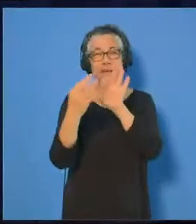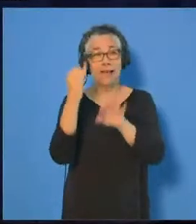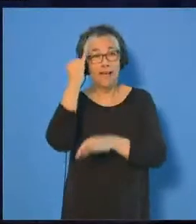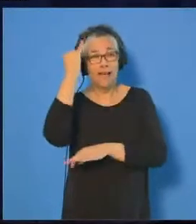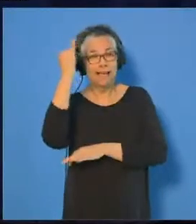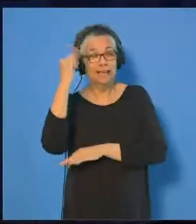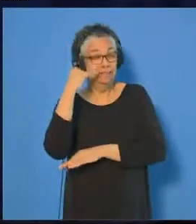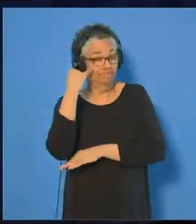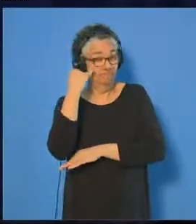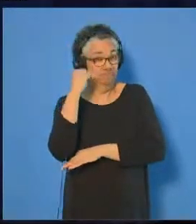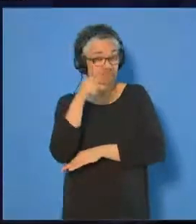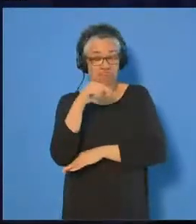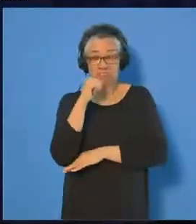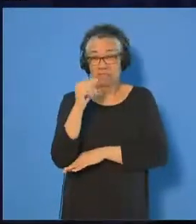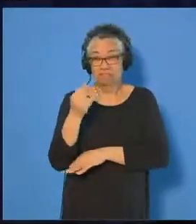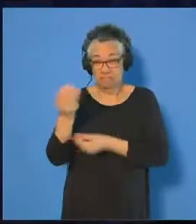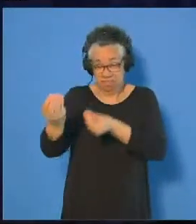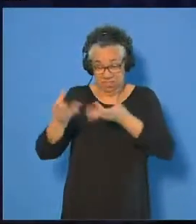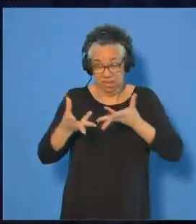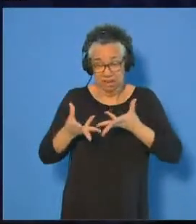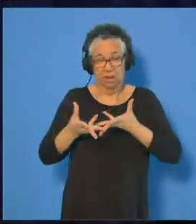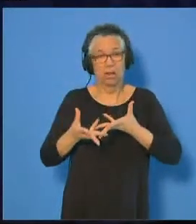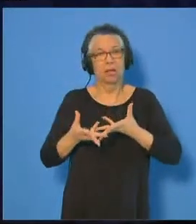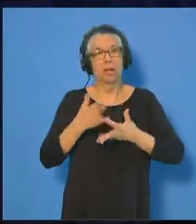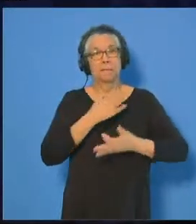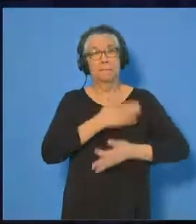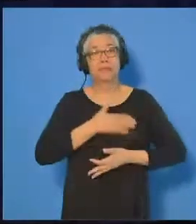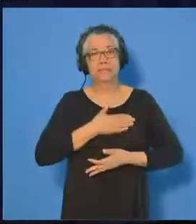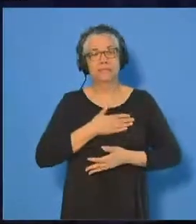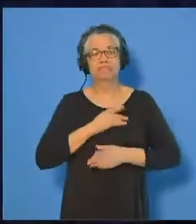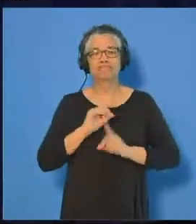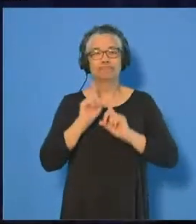haven't already submitted your ideas, please visit